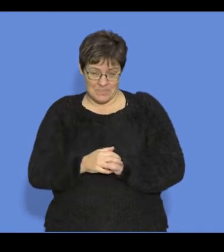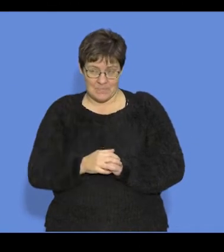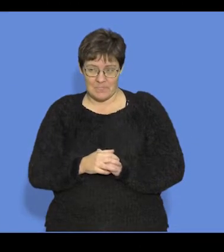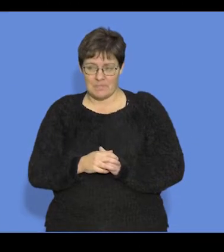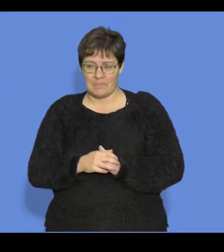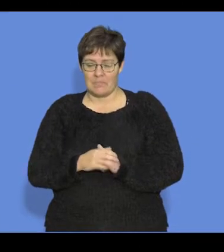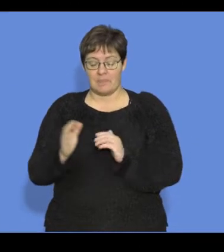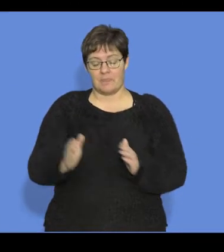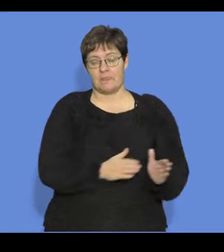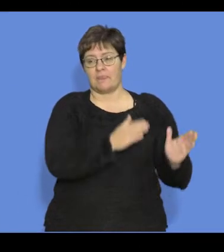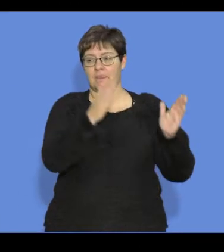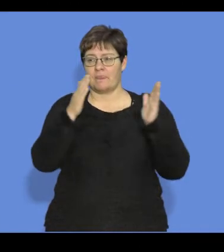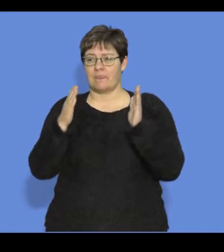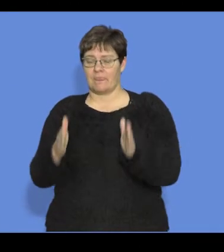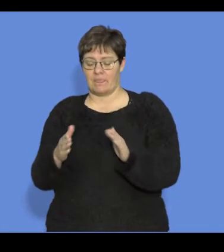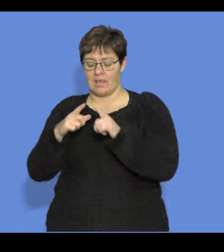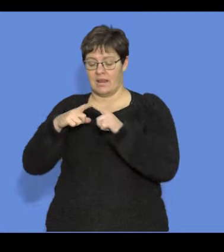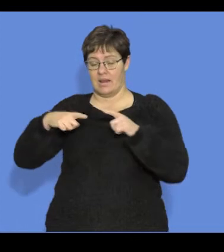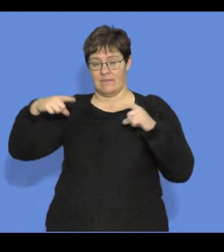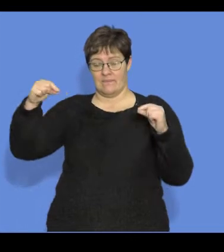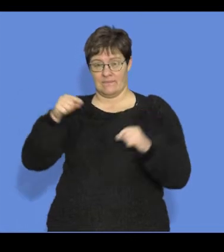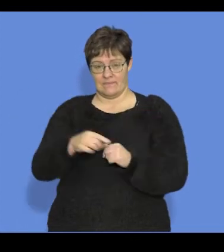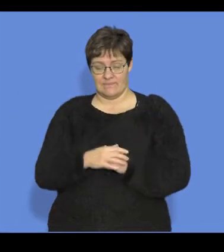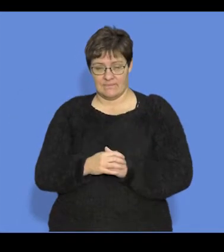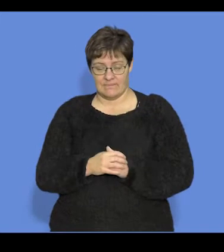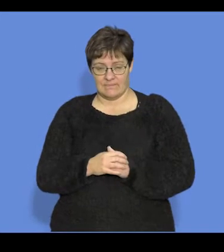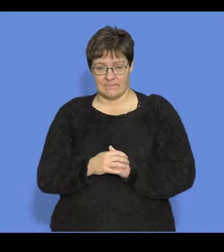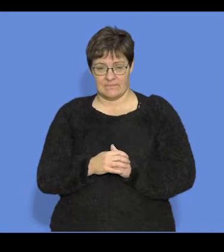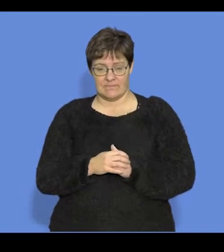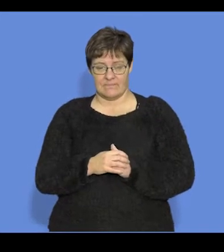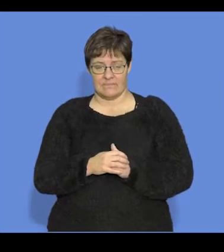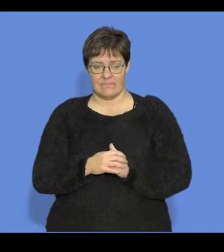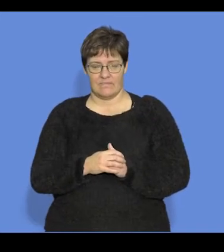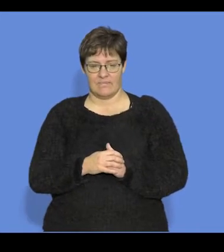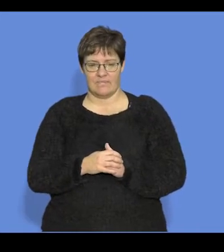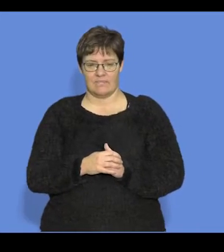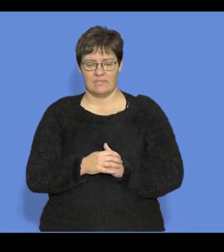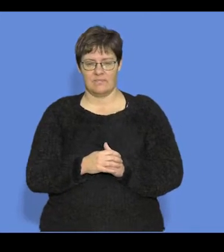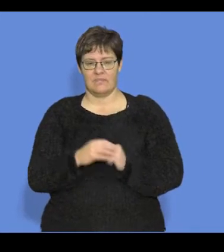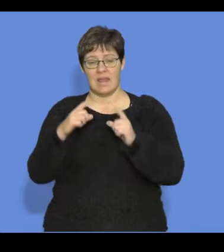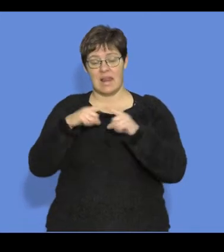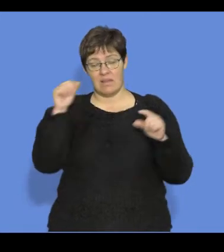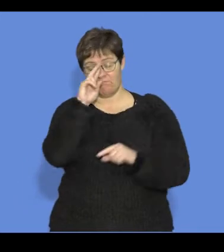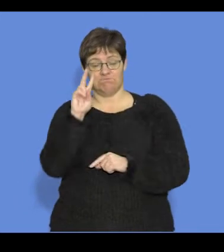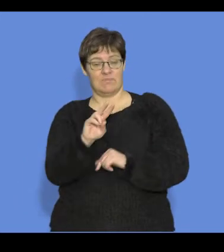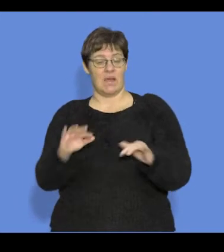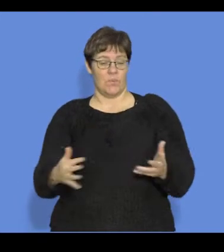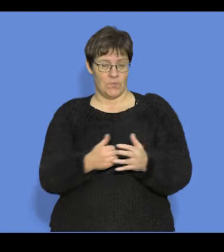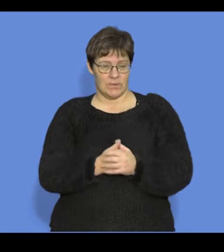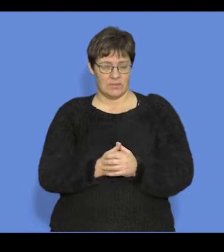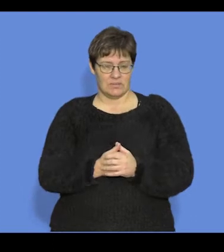Next, we're looking at the leaf, and this is what the leaf looks like. If we look at it